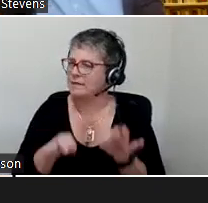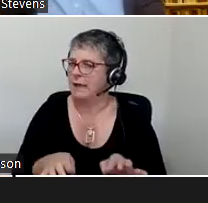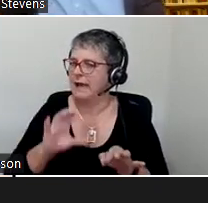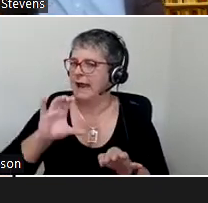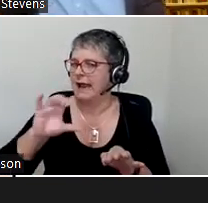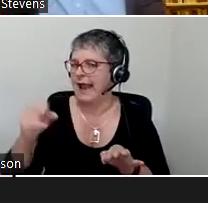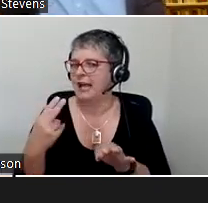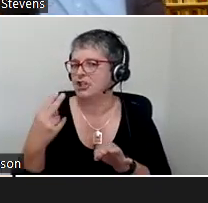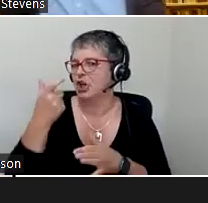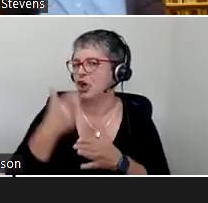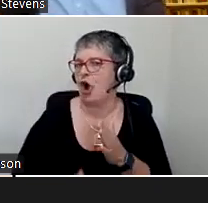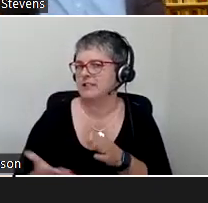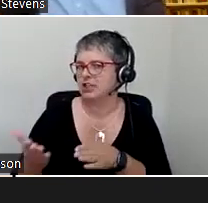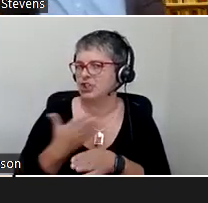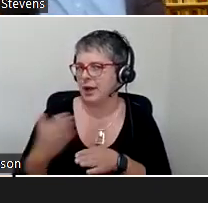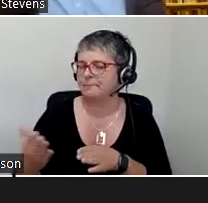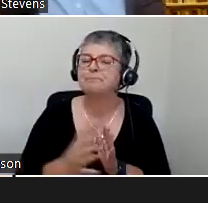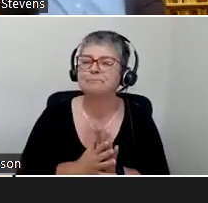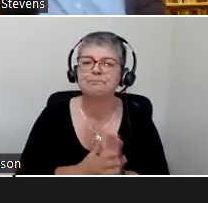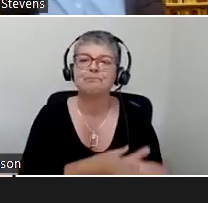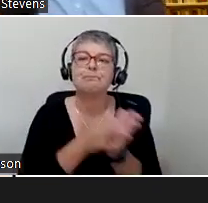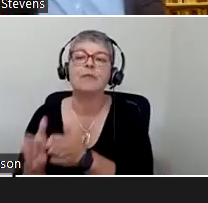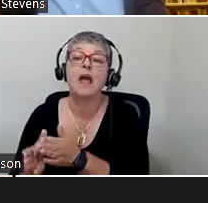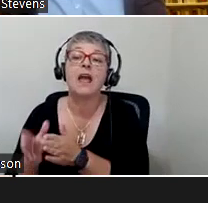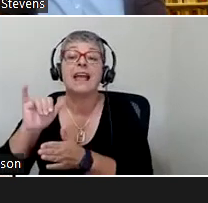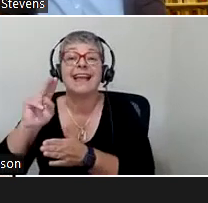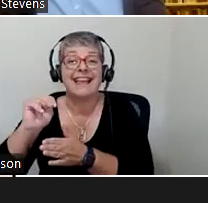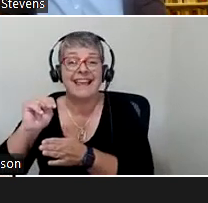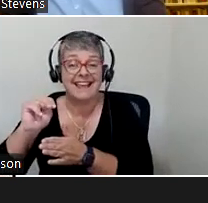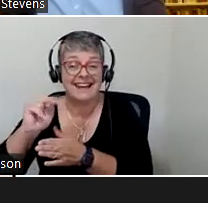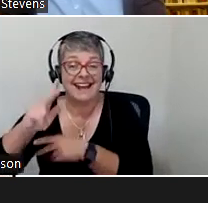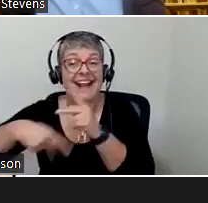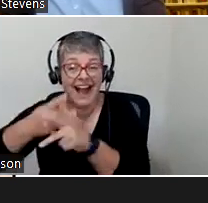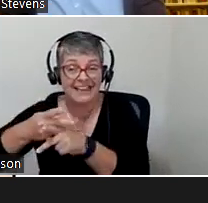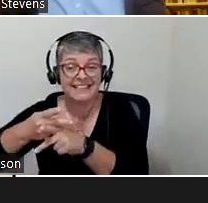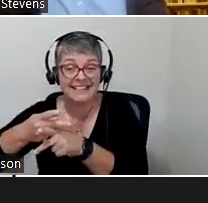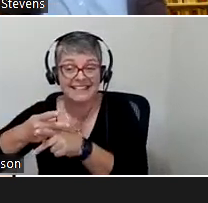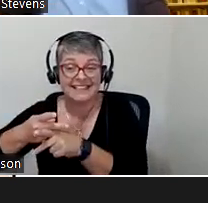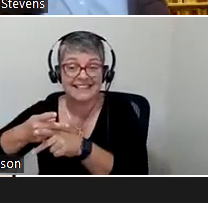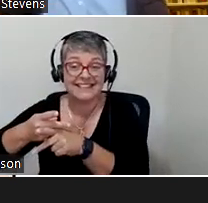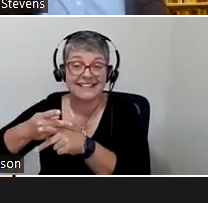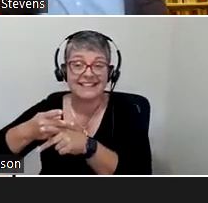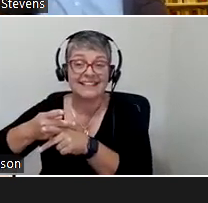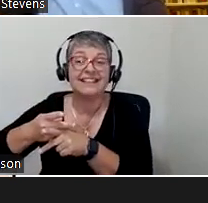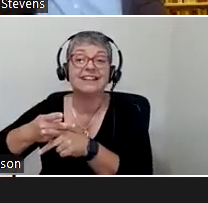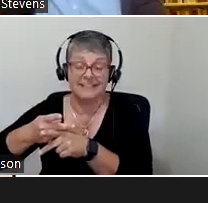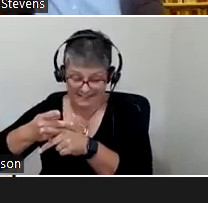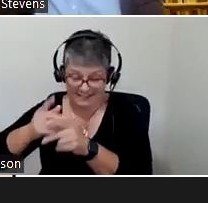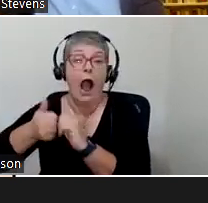share. And of course, over here in in-kind, you're explaining how you're making the calculation for that in-kind cost.